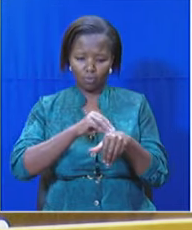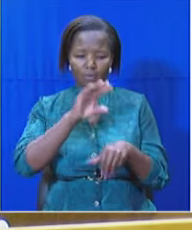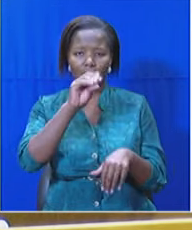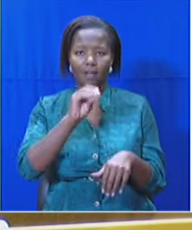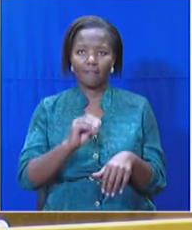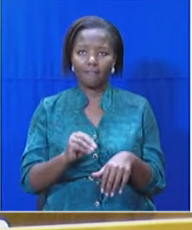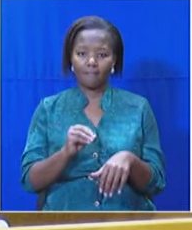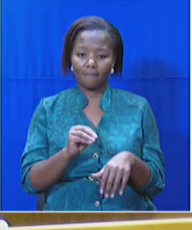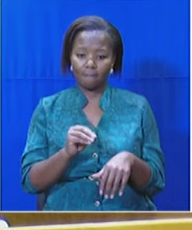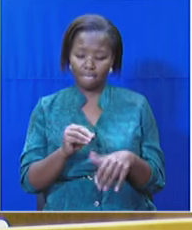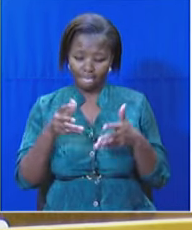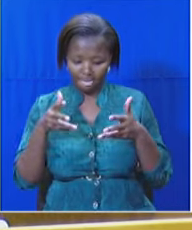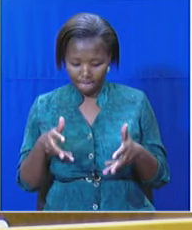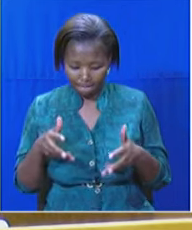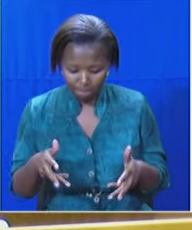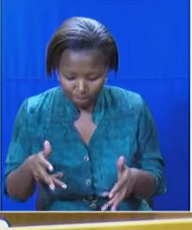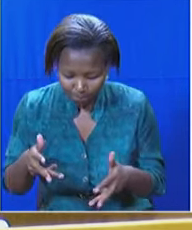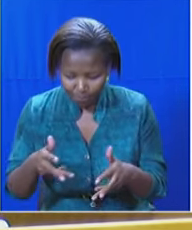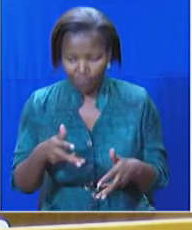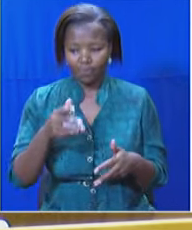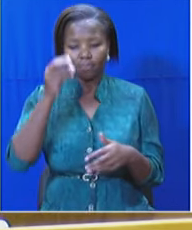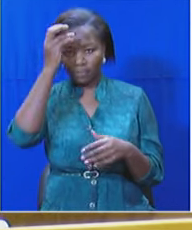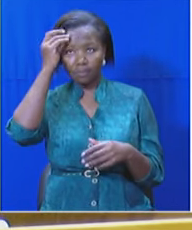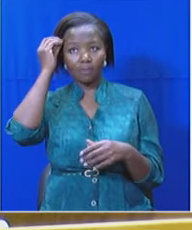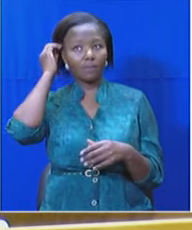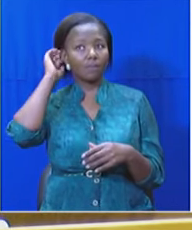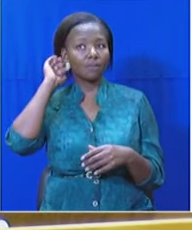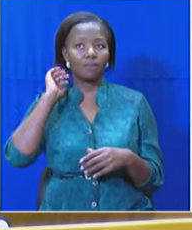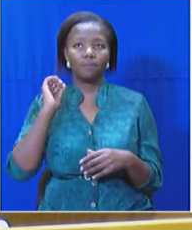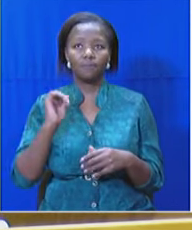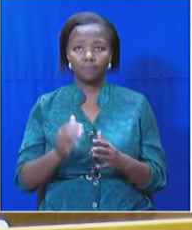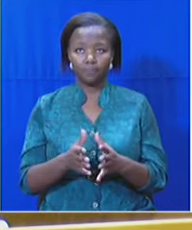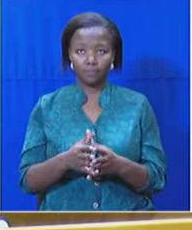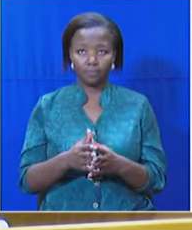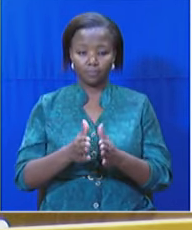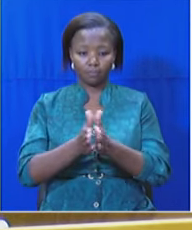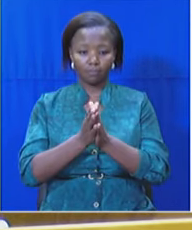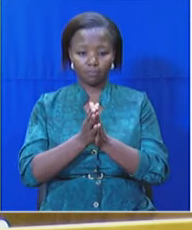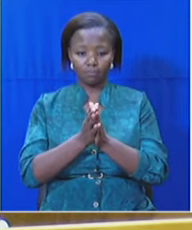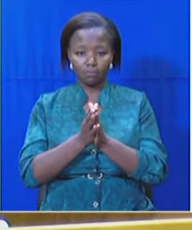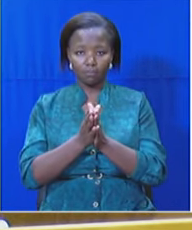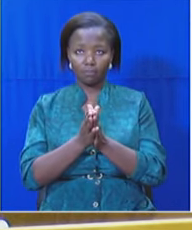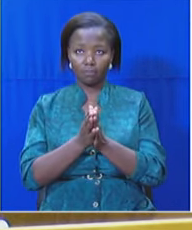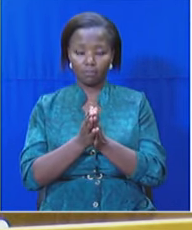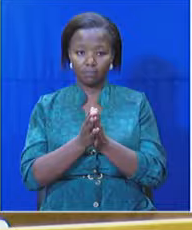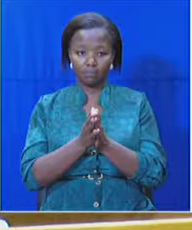zakhona zitshengisa. Order, honorable members, can we please allow the speaker on the podium to be heard?